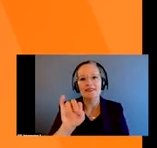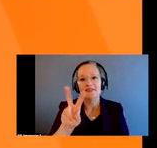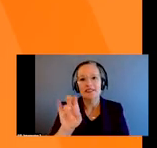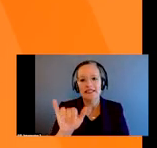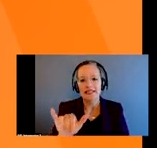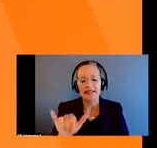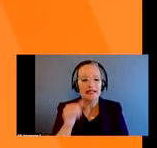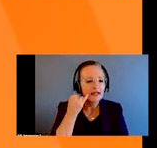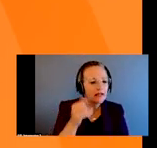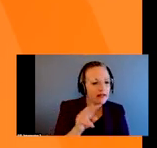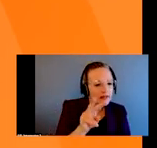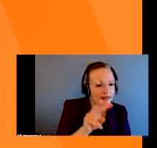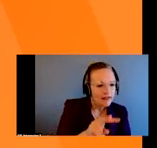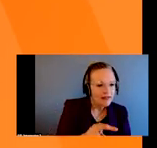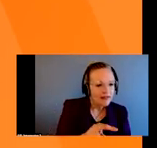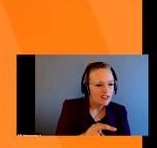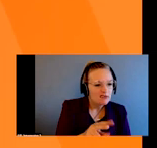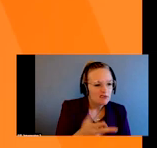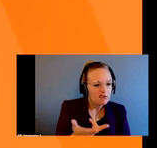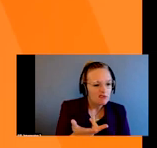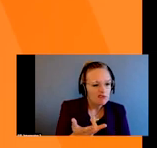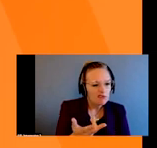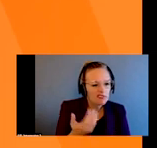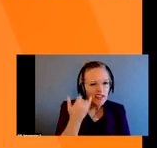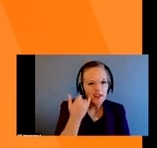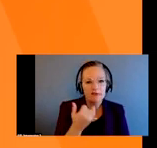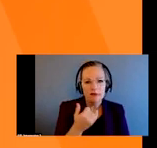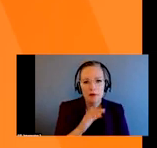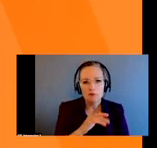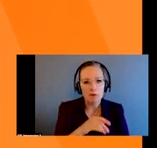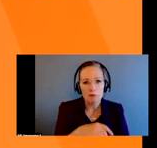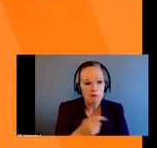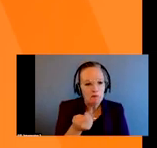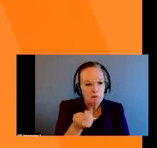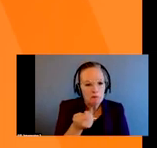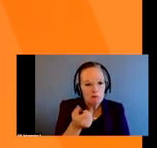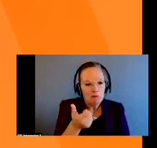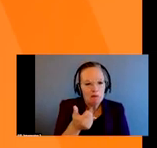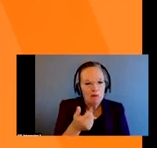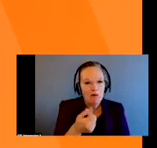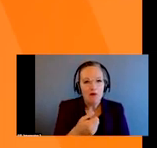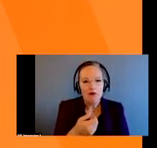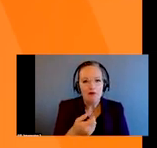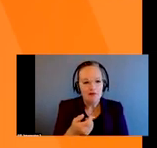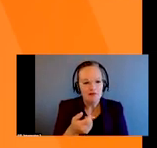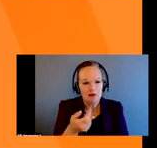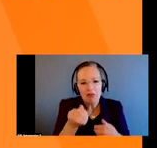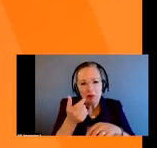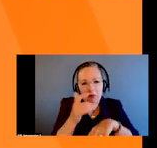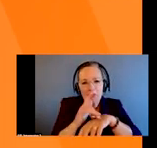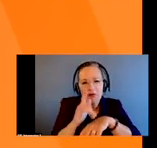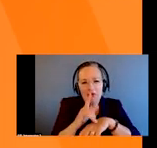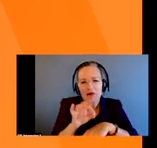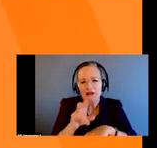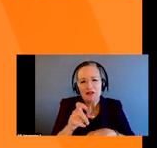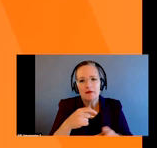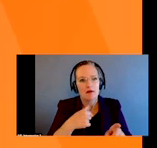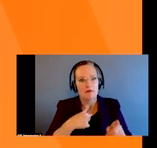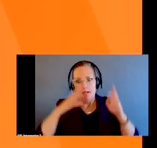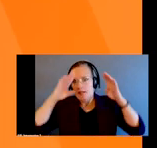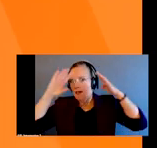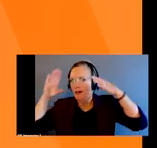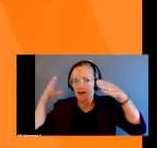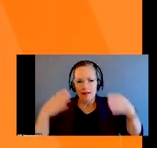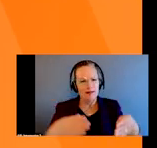in connecting with them because they're not active on this platform. So that's one of the, and again, the first 3 that we tried were out of that